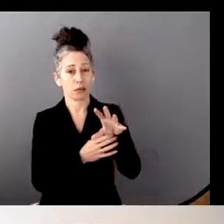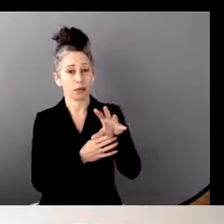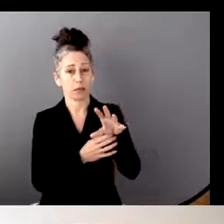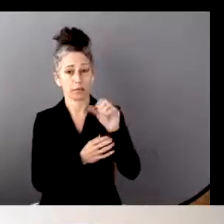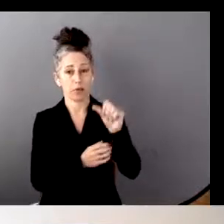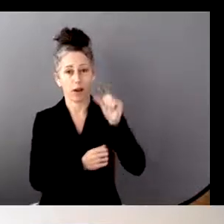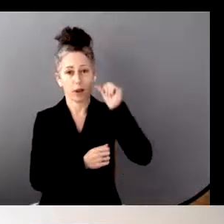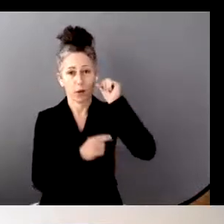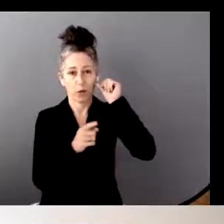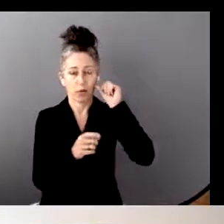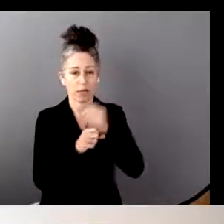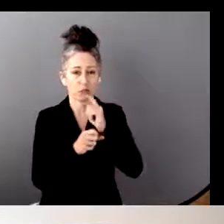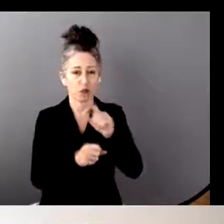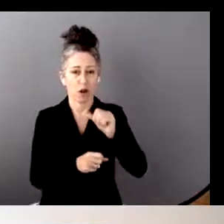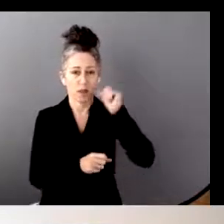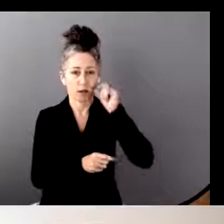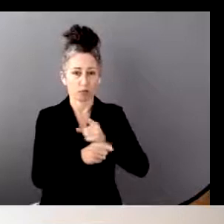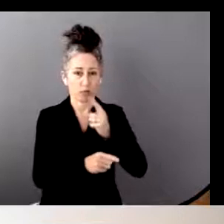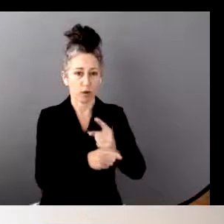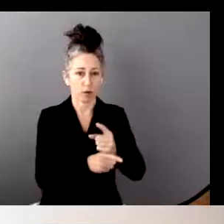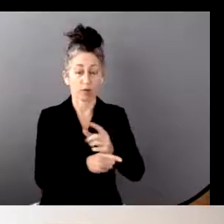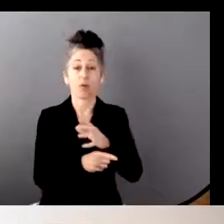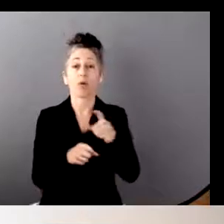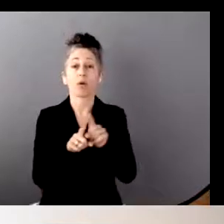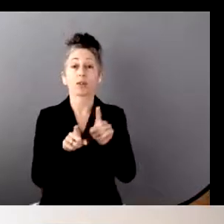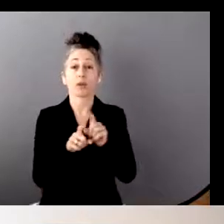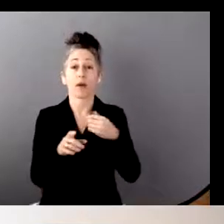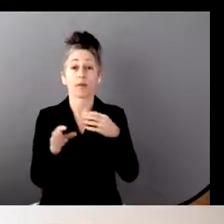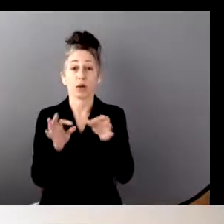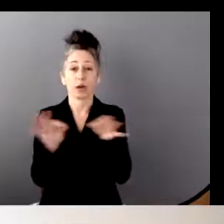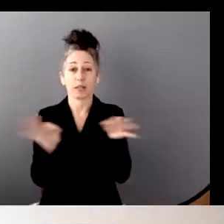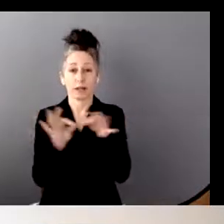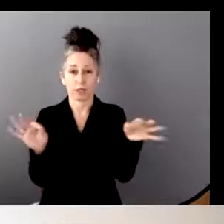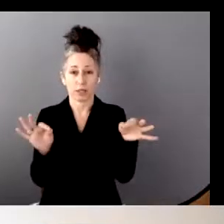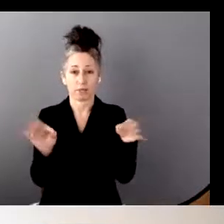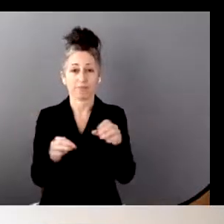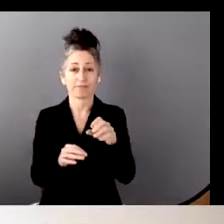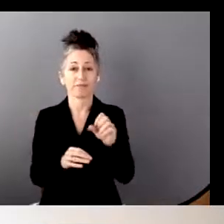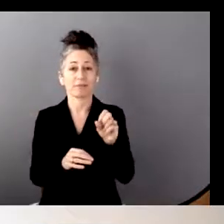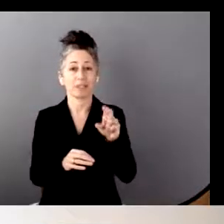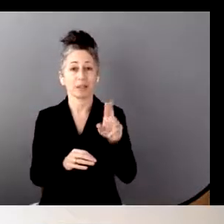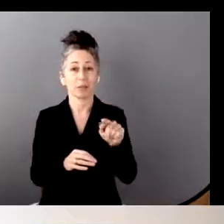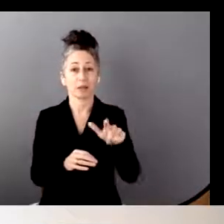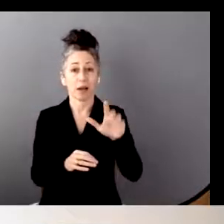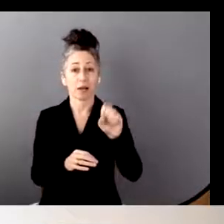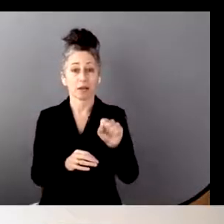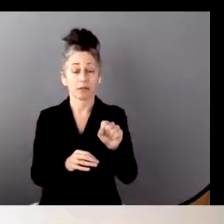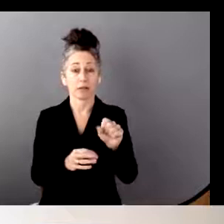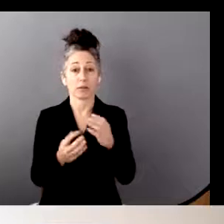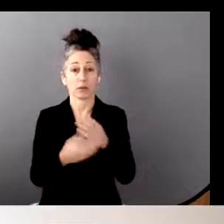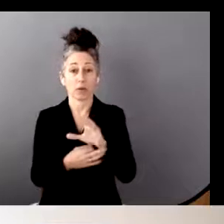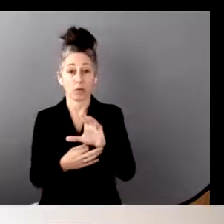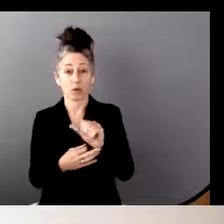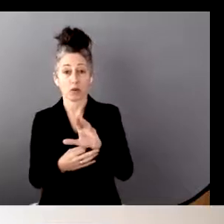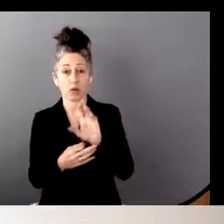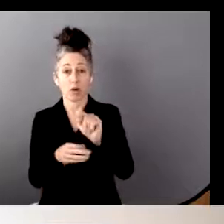are appropriately done. You can also choose the closed captioning. We have subtitles as well via CART, and we have